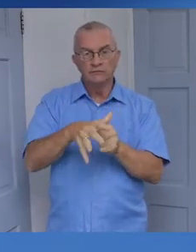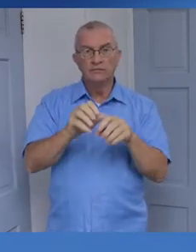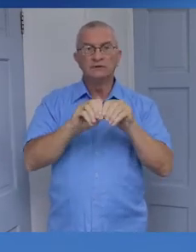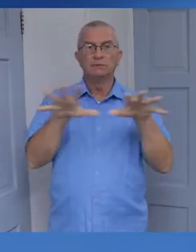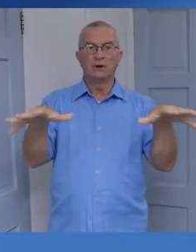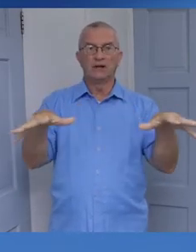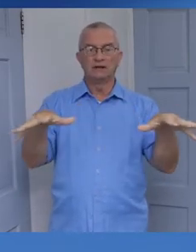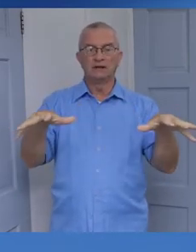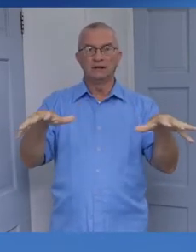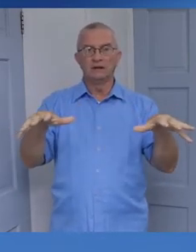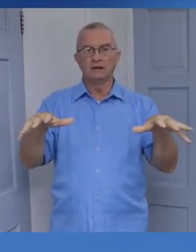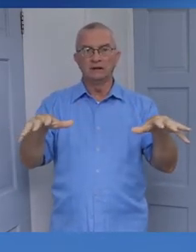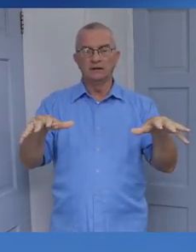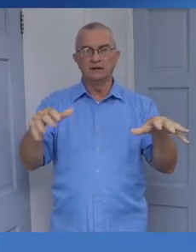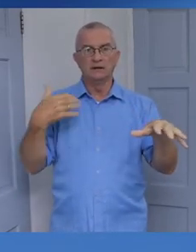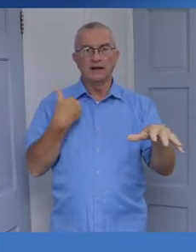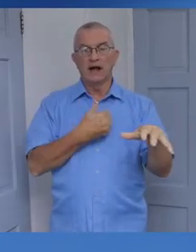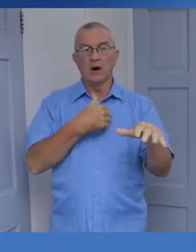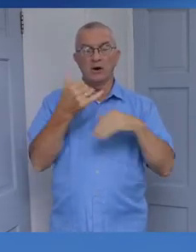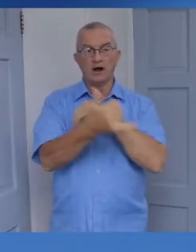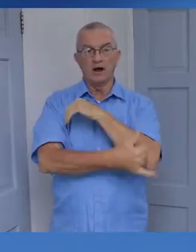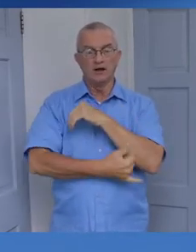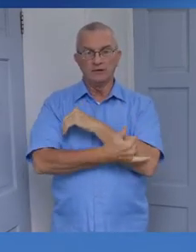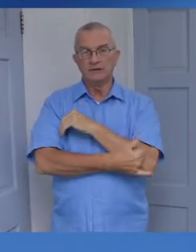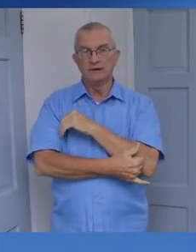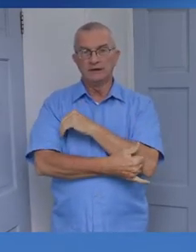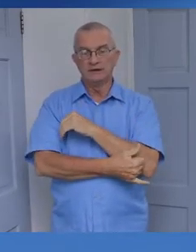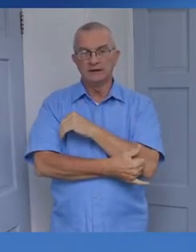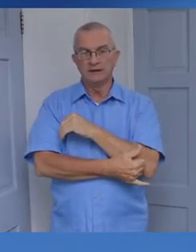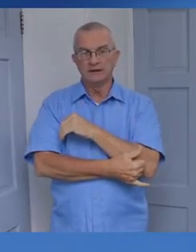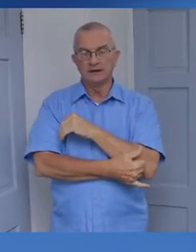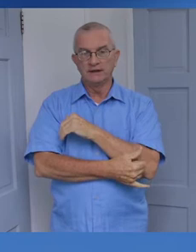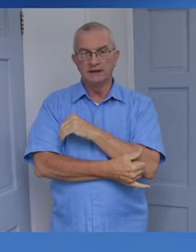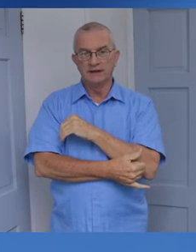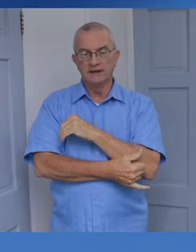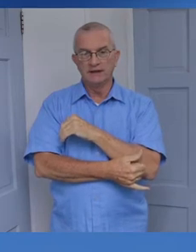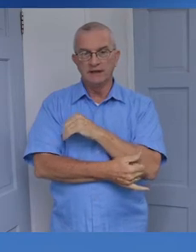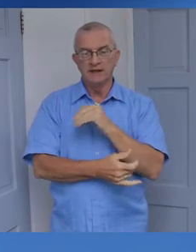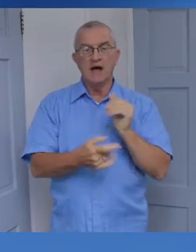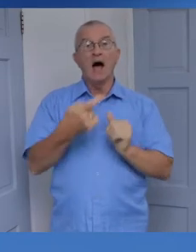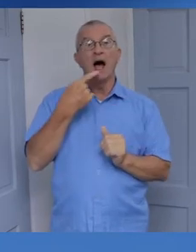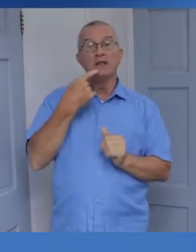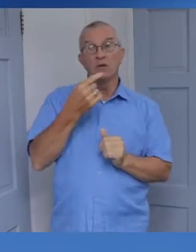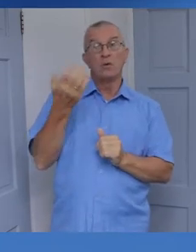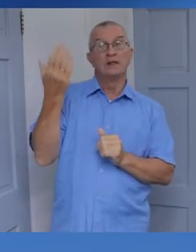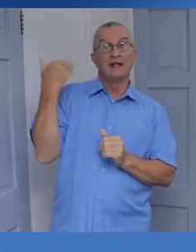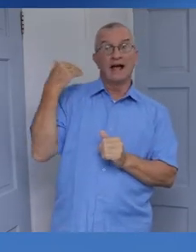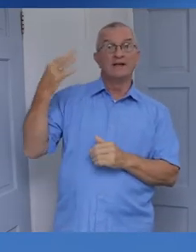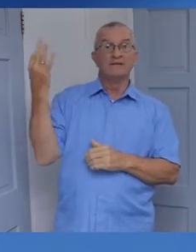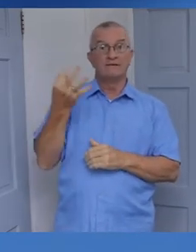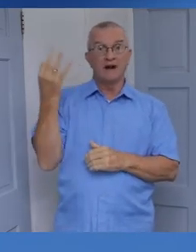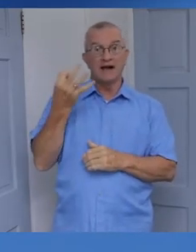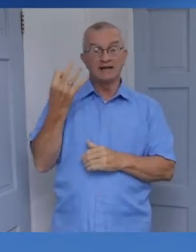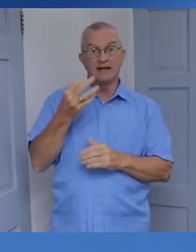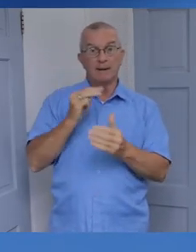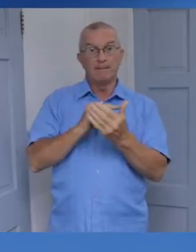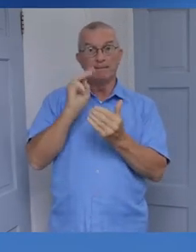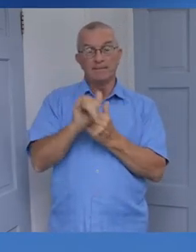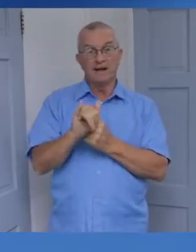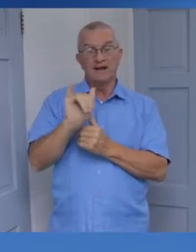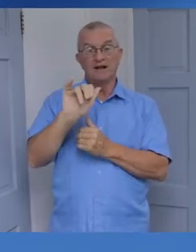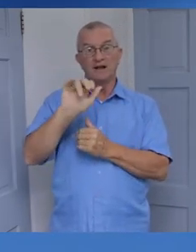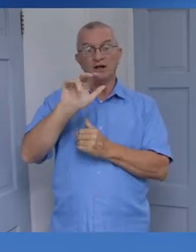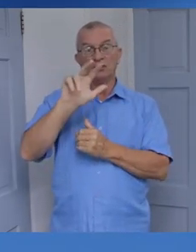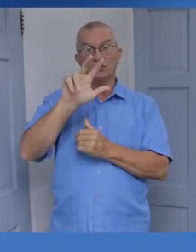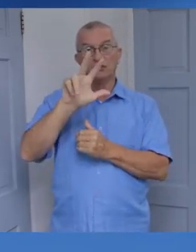country. As I reported on Friday, May 1st, 2020, which marked day